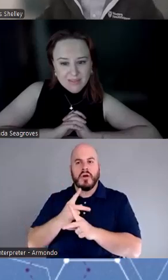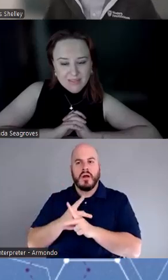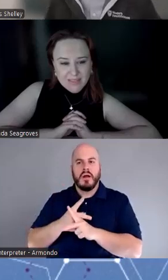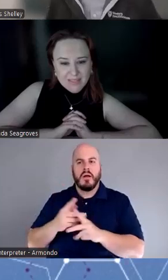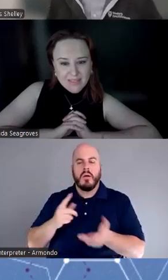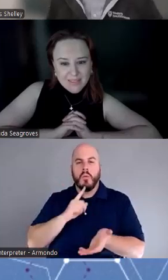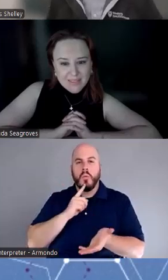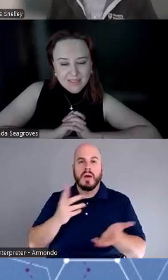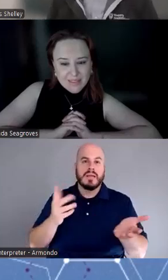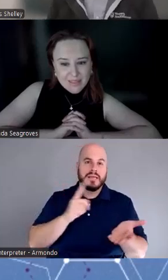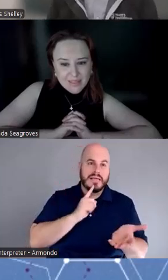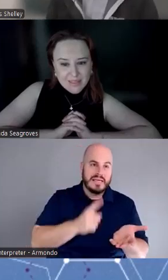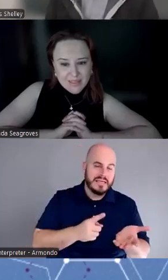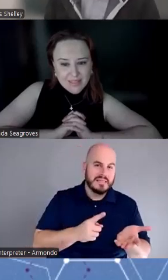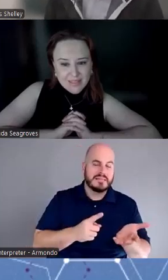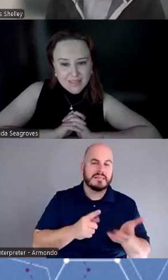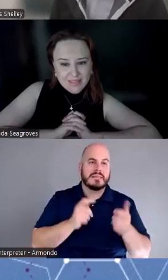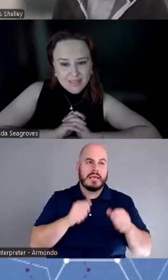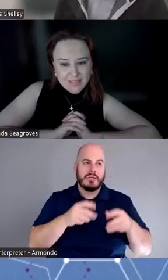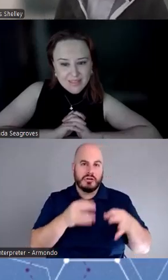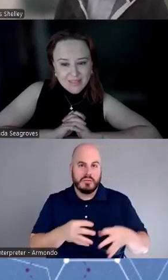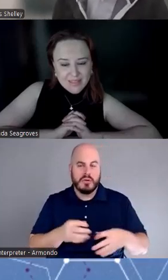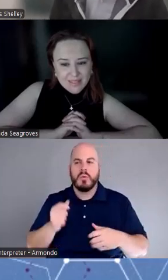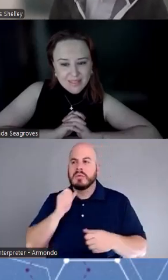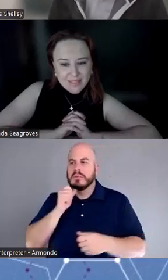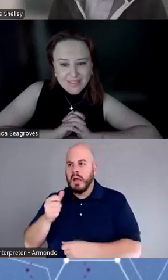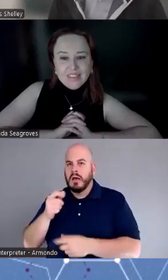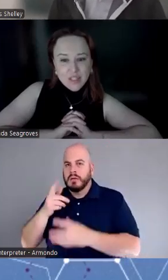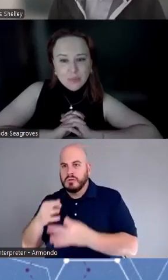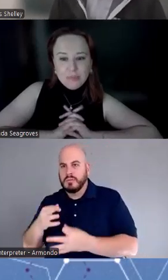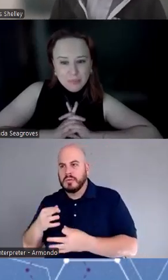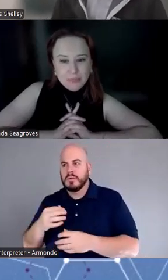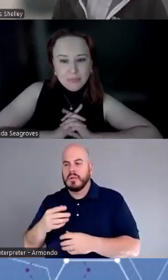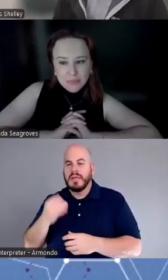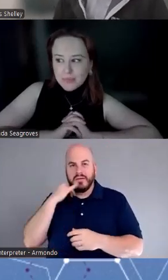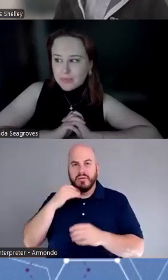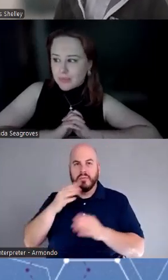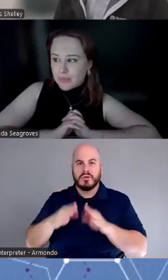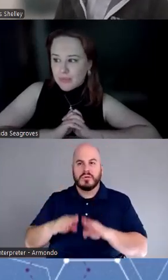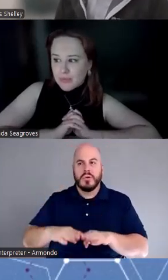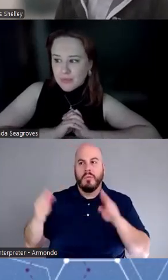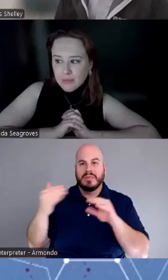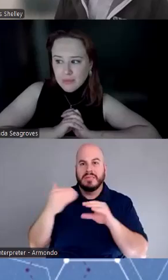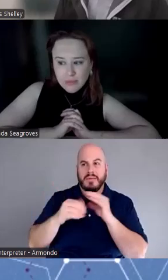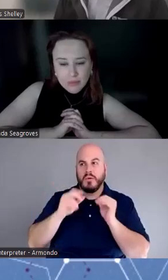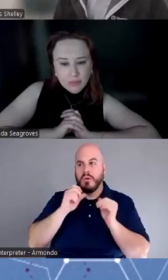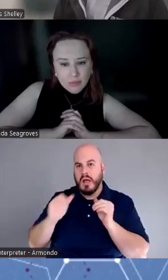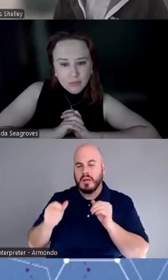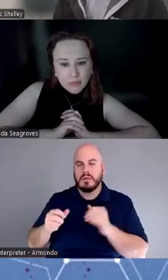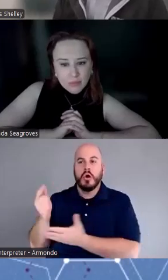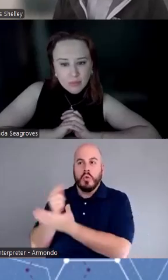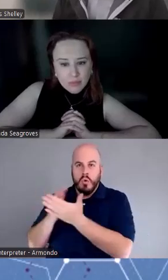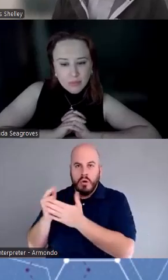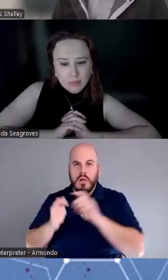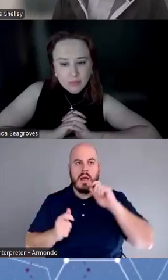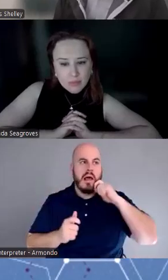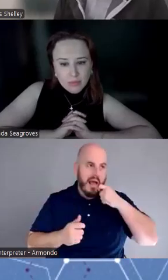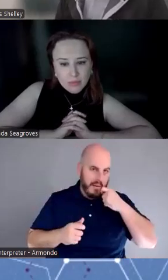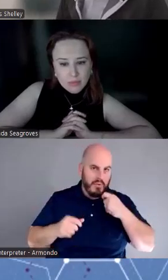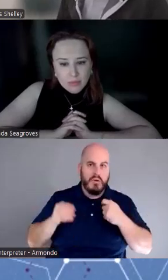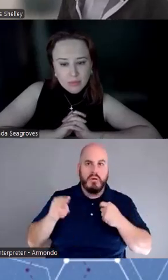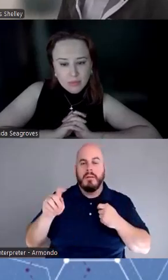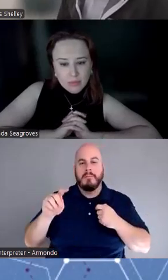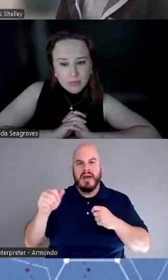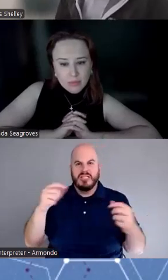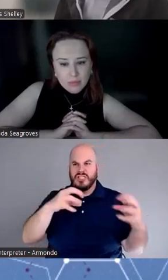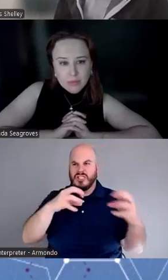what is and what is not determinable by whether someone opens an email or not. So Google and Apple and Meta all have a big war